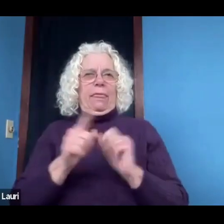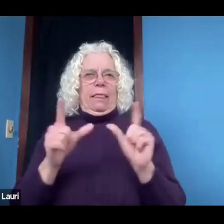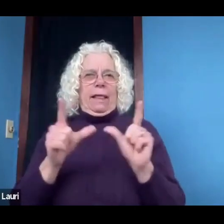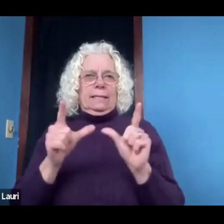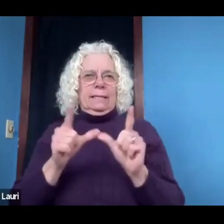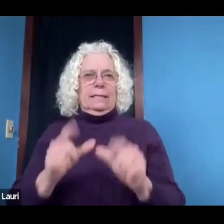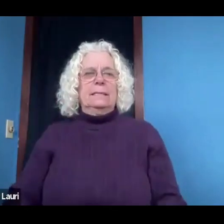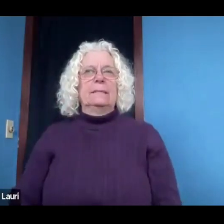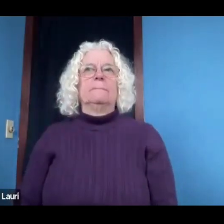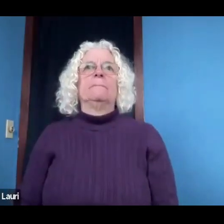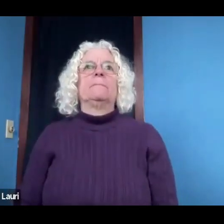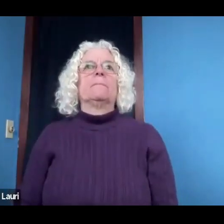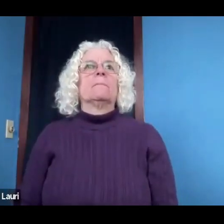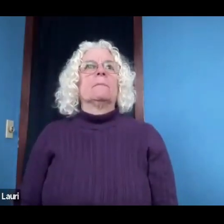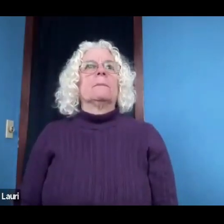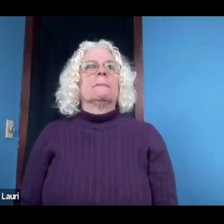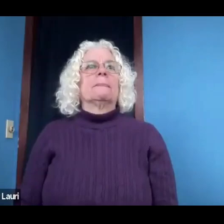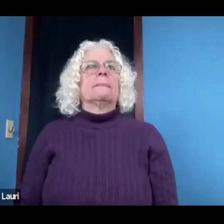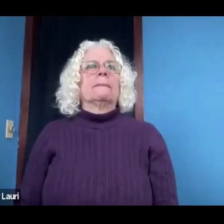Next slide.